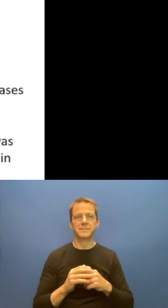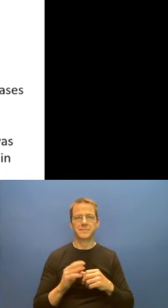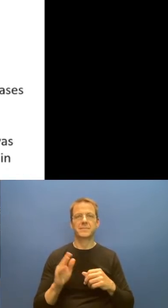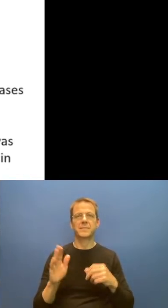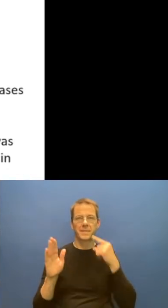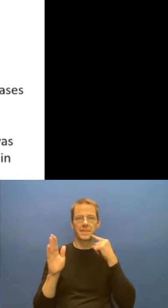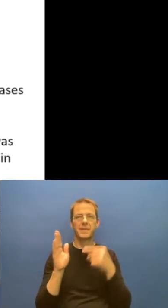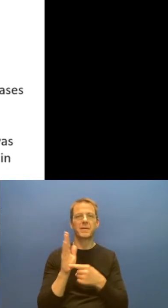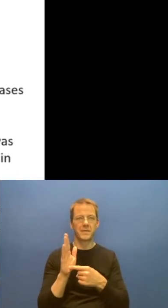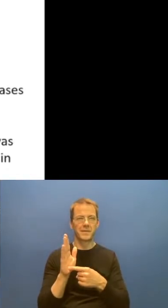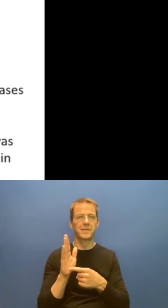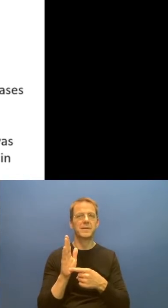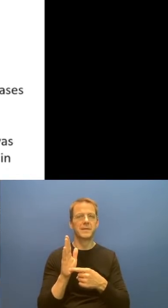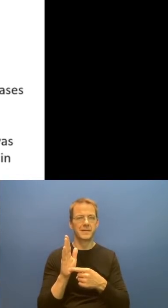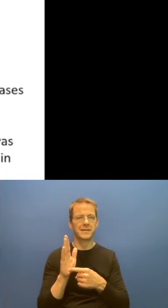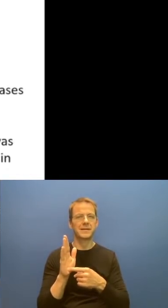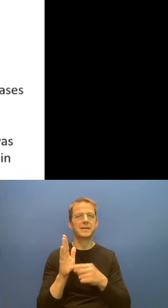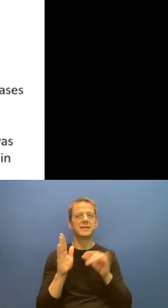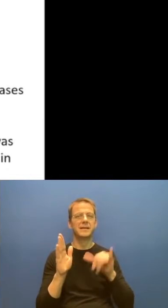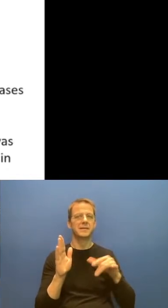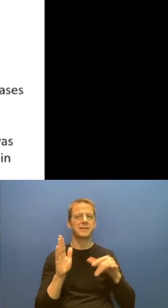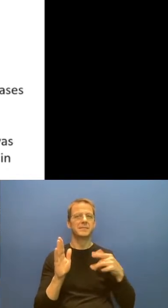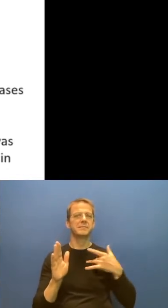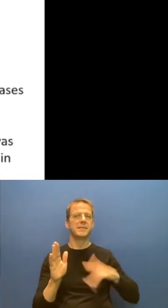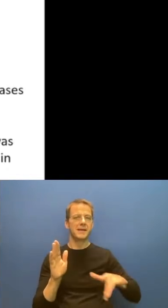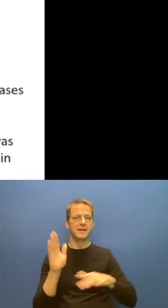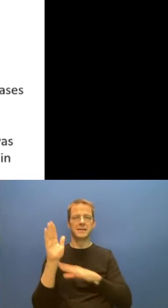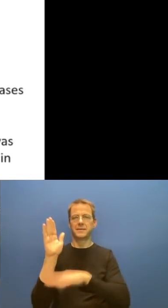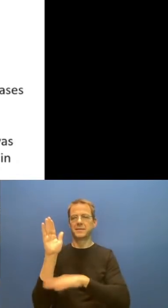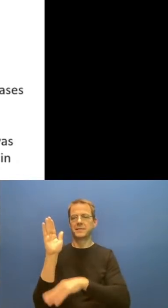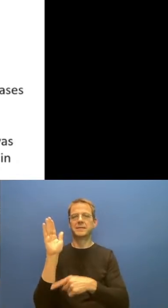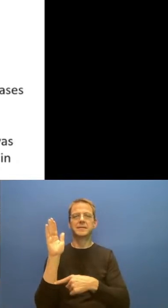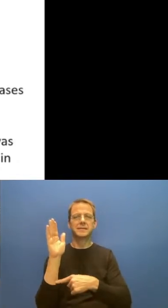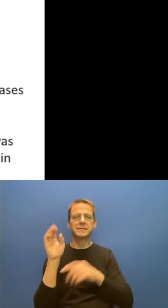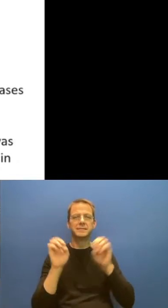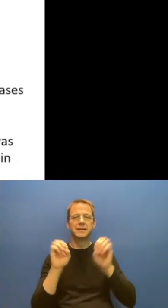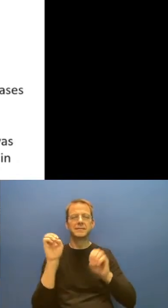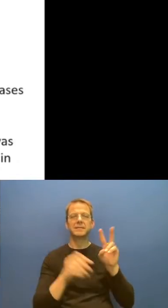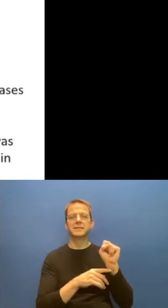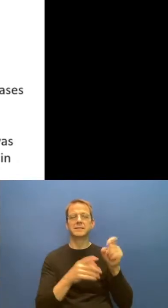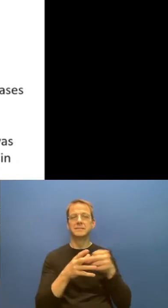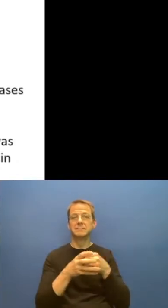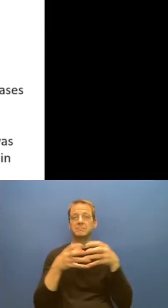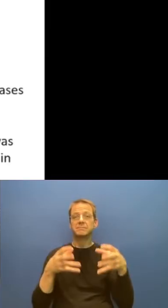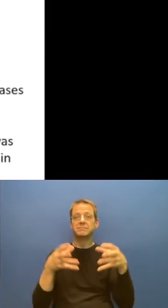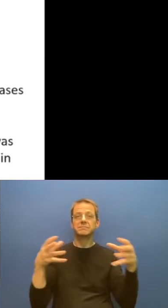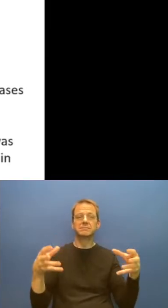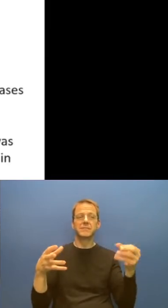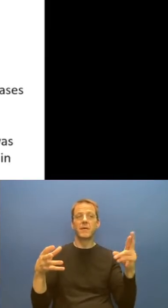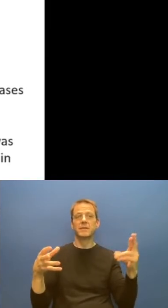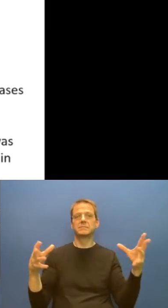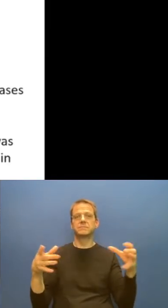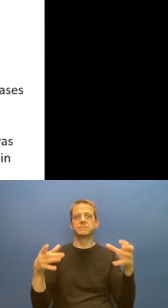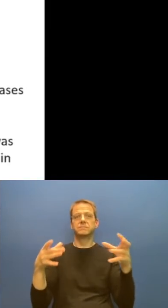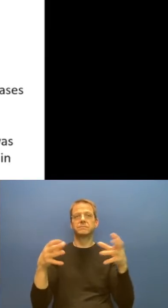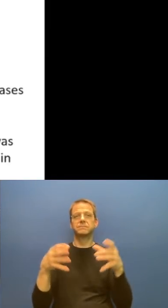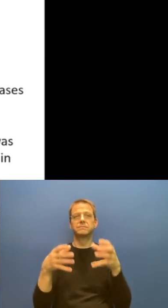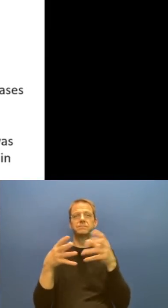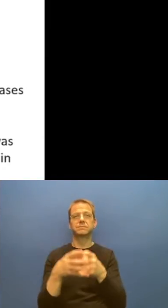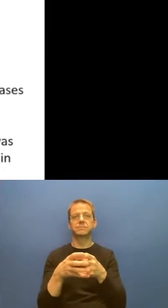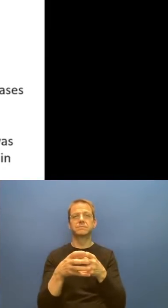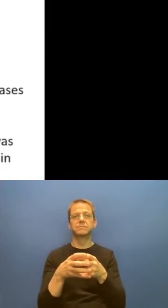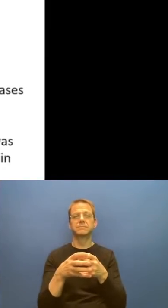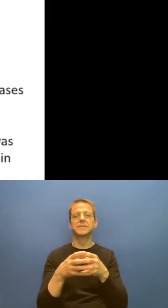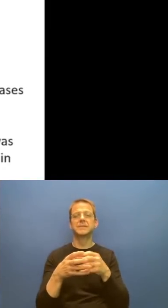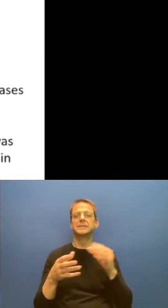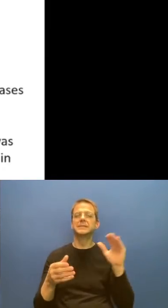declines exponentially. So something that looks very flat on the top graph, on the bottom we can see that actually it